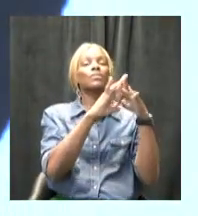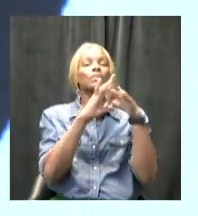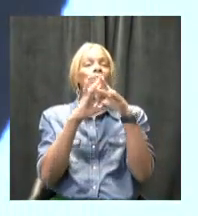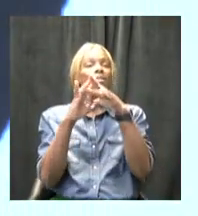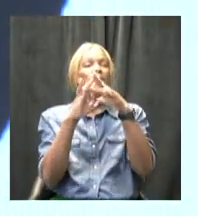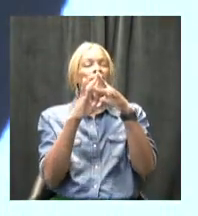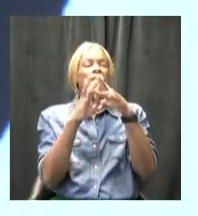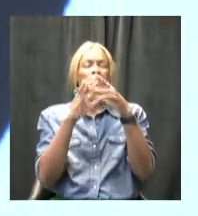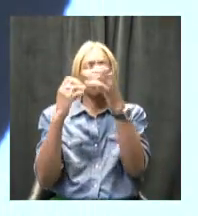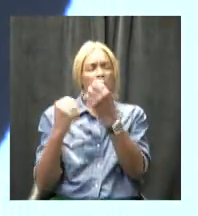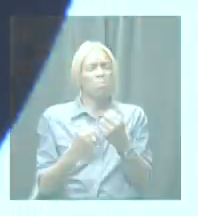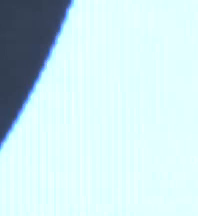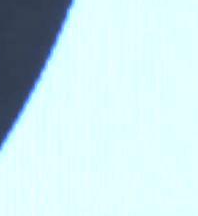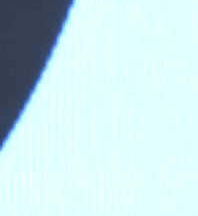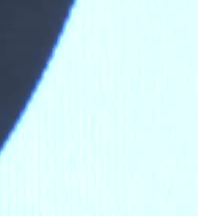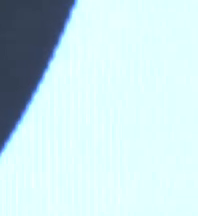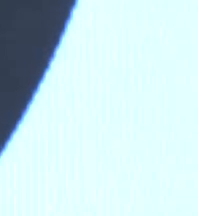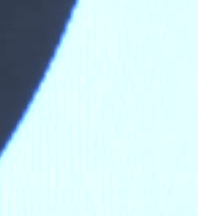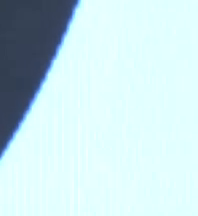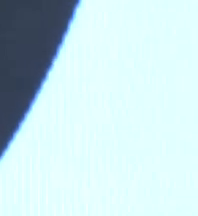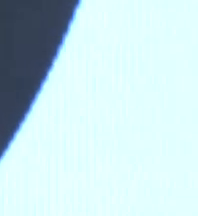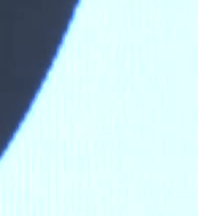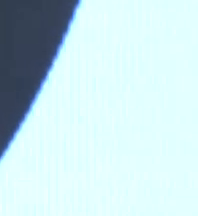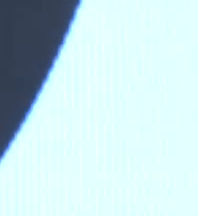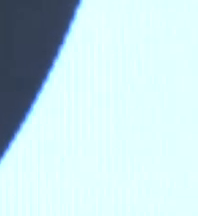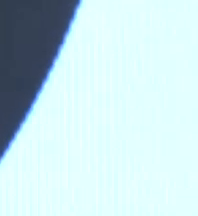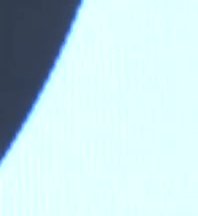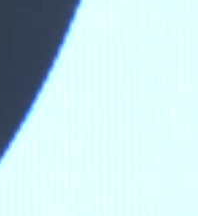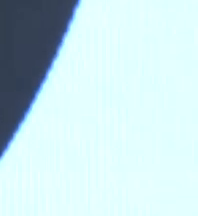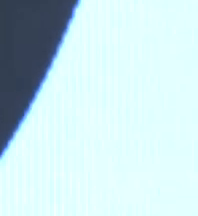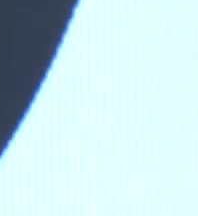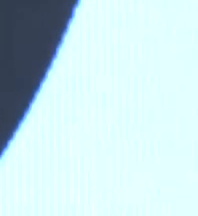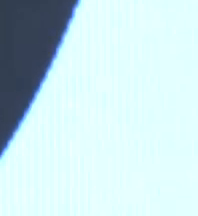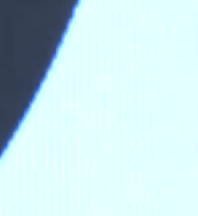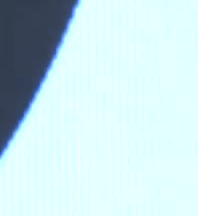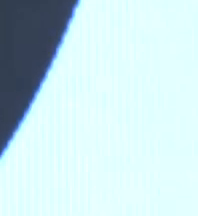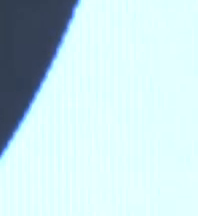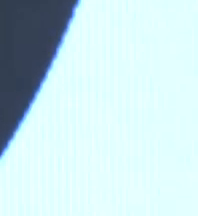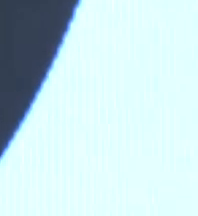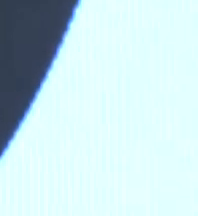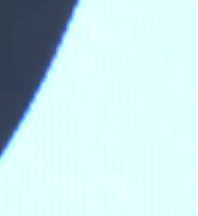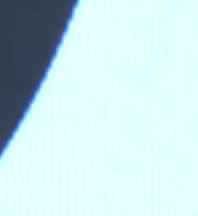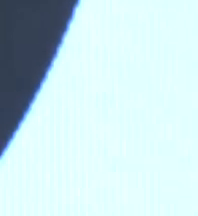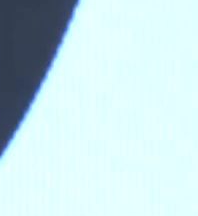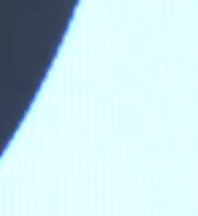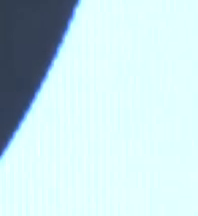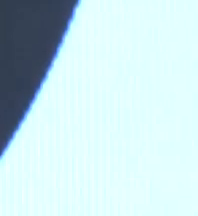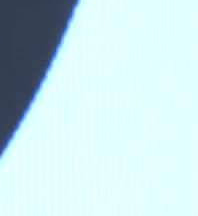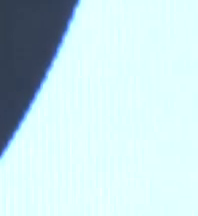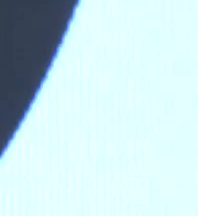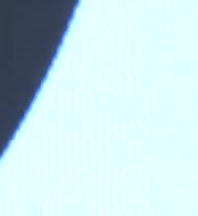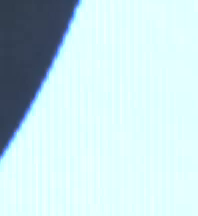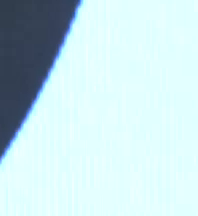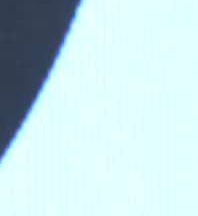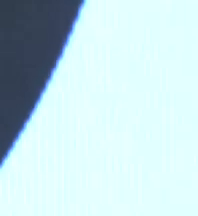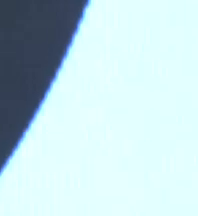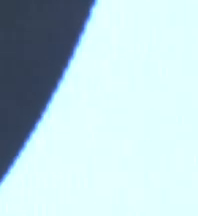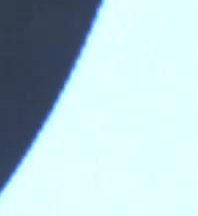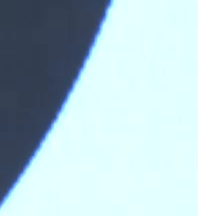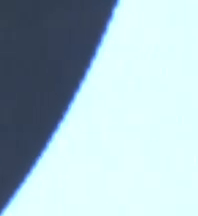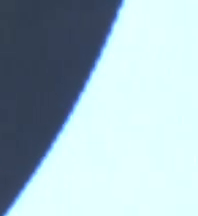incredible, powerful concept right in verse 44 where it says this: all the believers were together. They had everything in